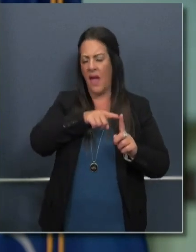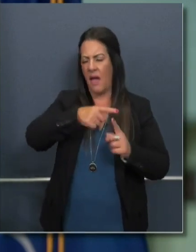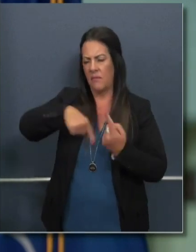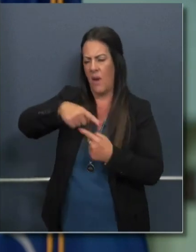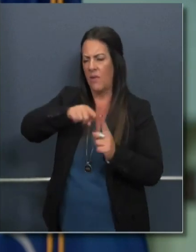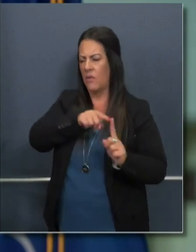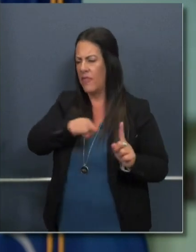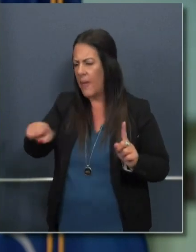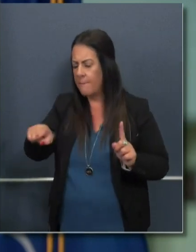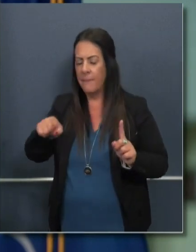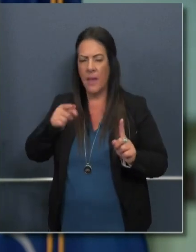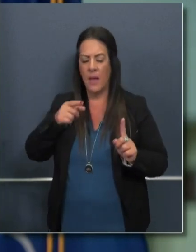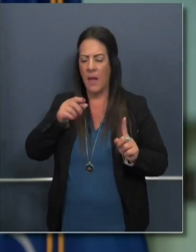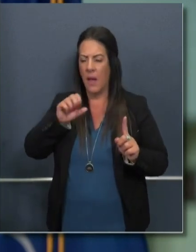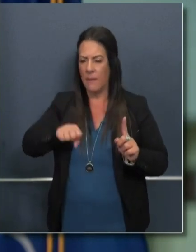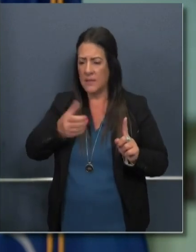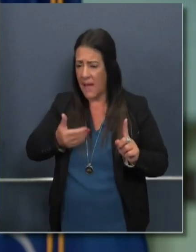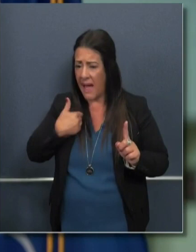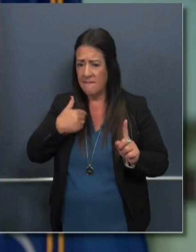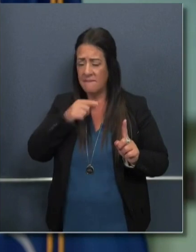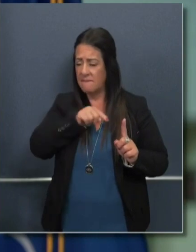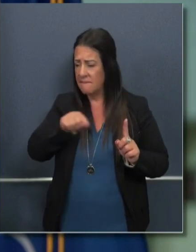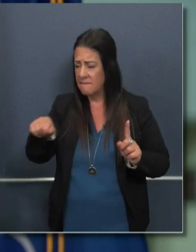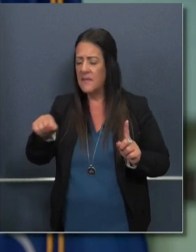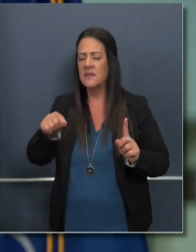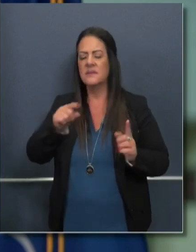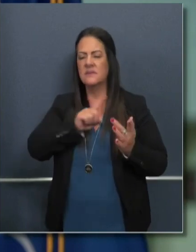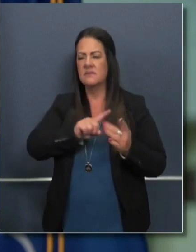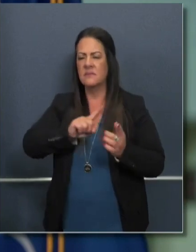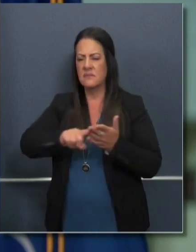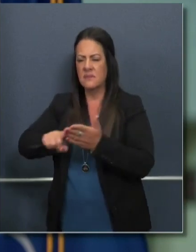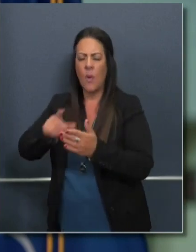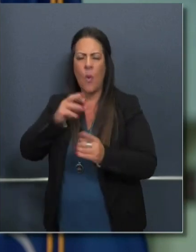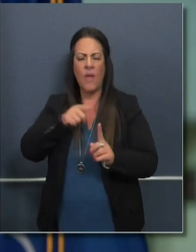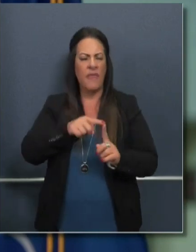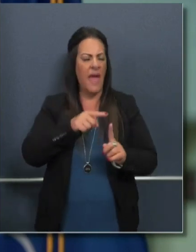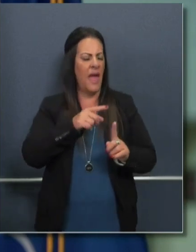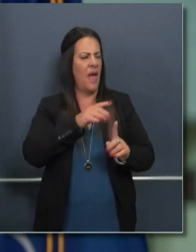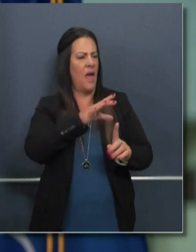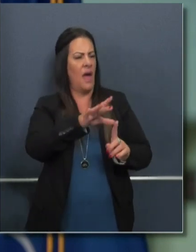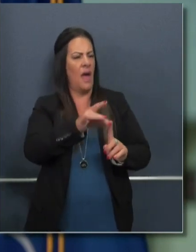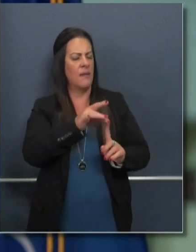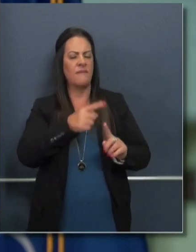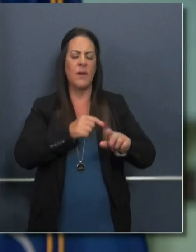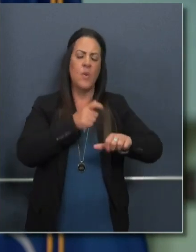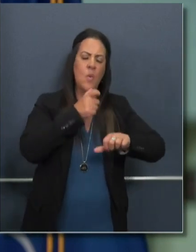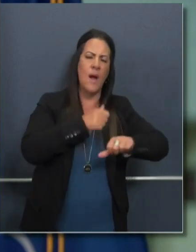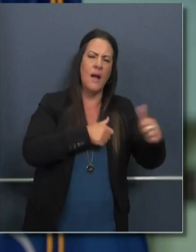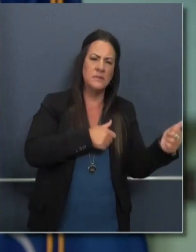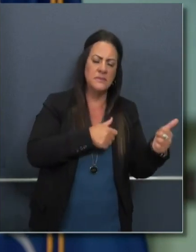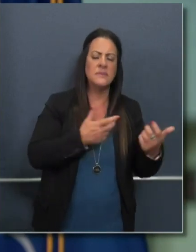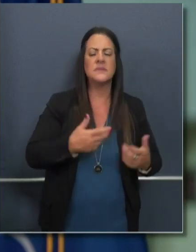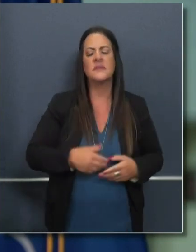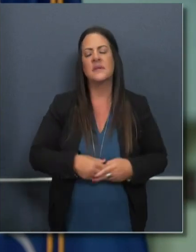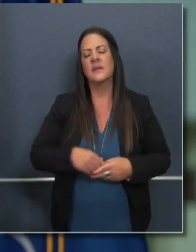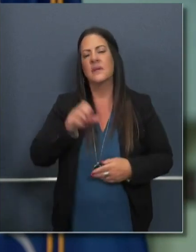by the training protocols through UCLA and UCSF, but also the platform we put together with Accenture, with Salesforce,